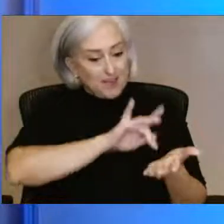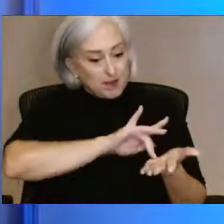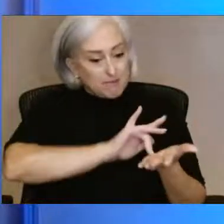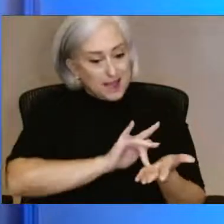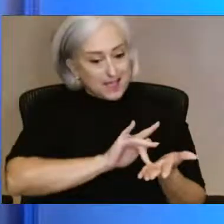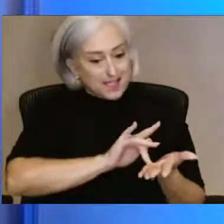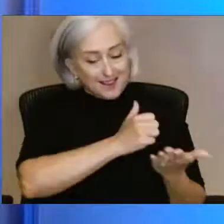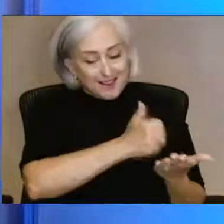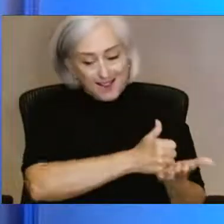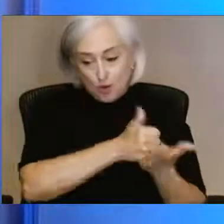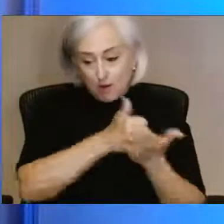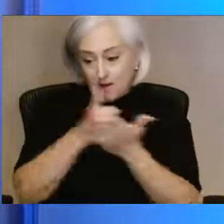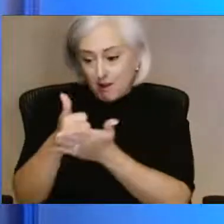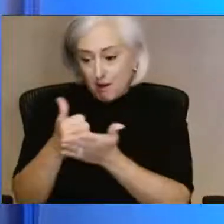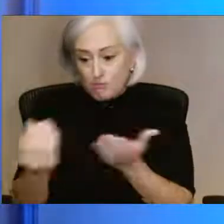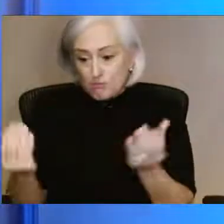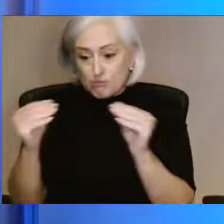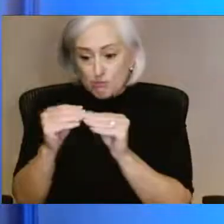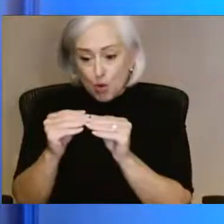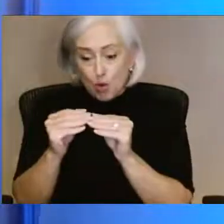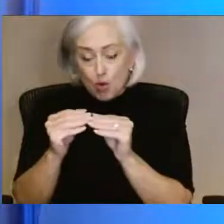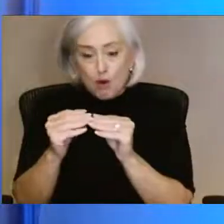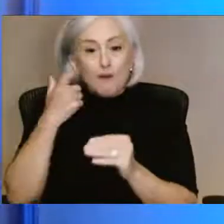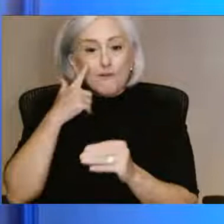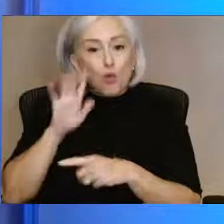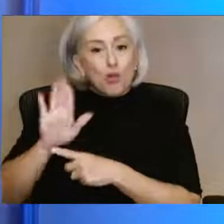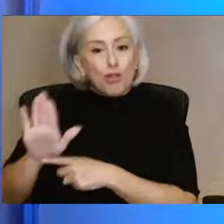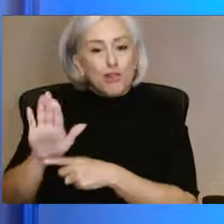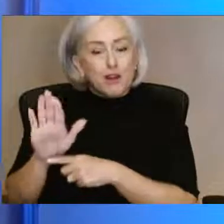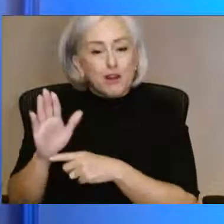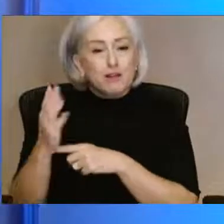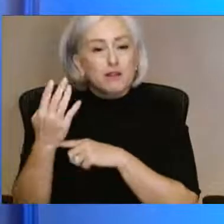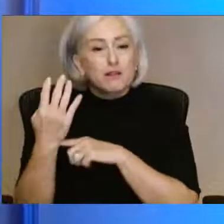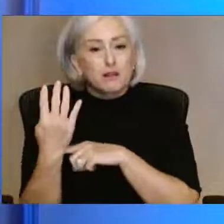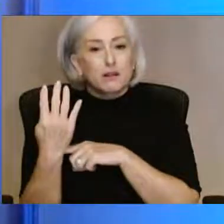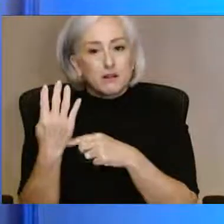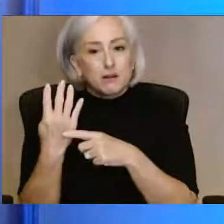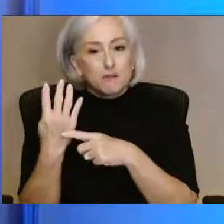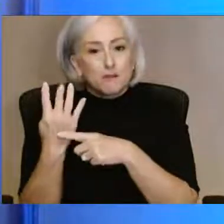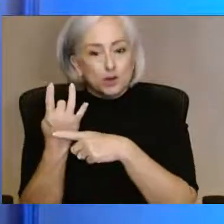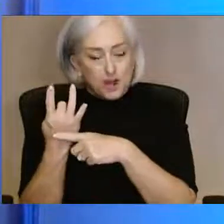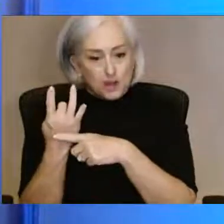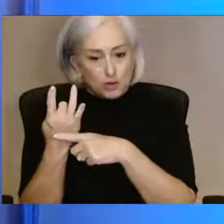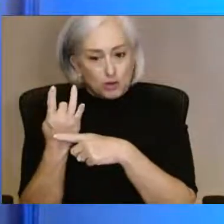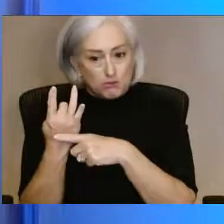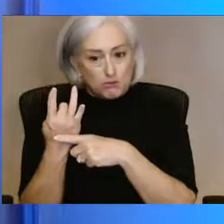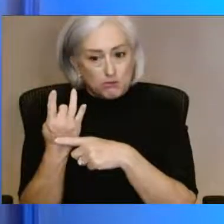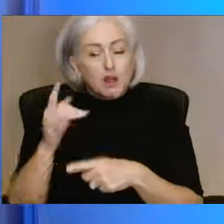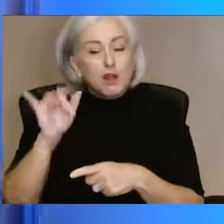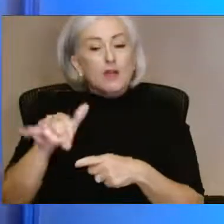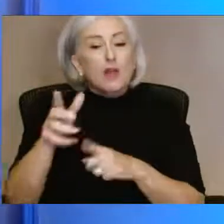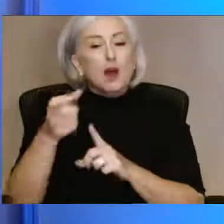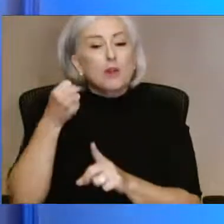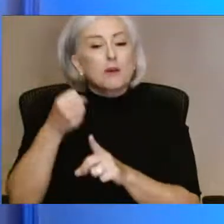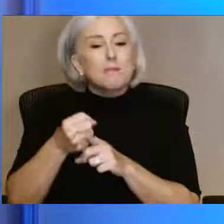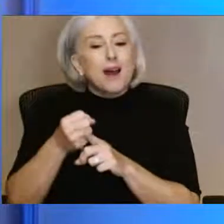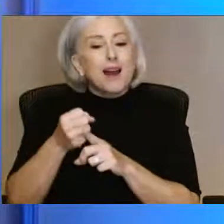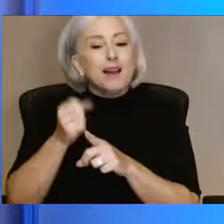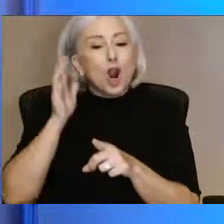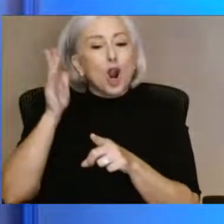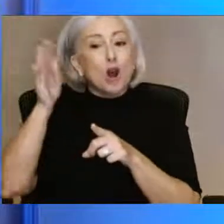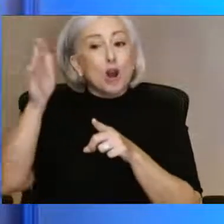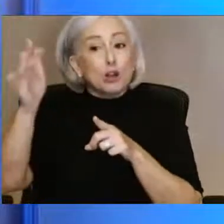that specific mutation. And then it's also going to impact things long term. So how often does that person need to be